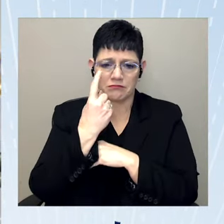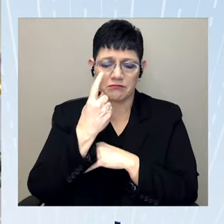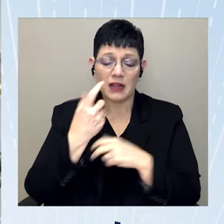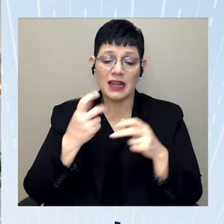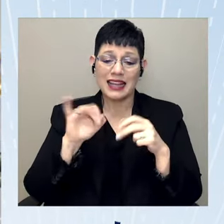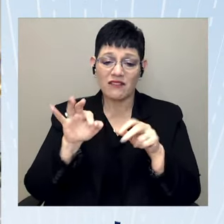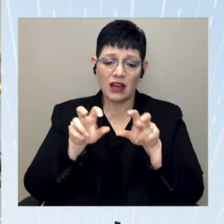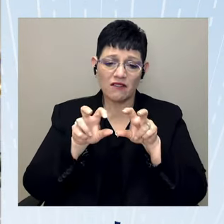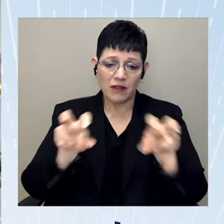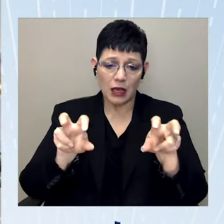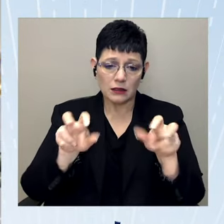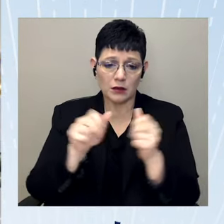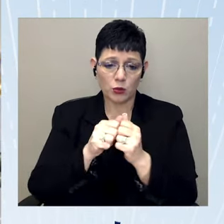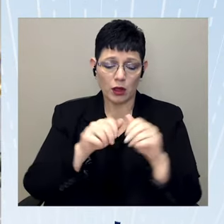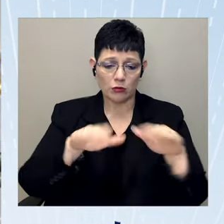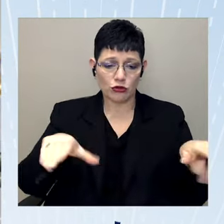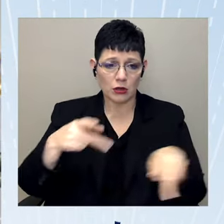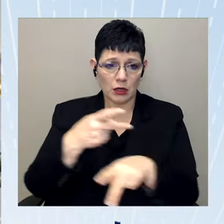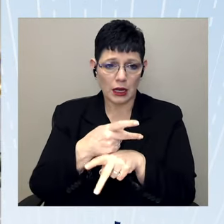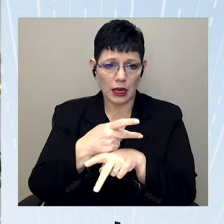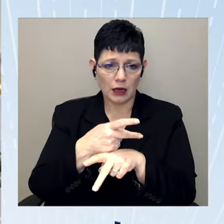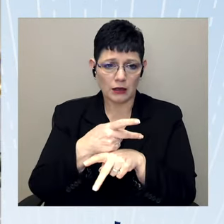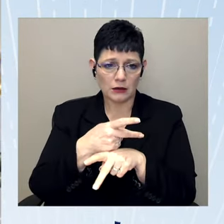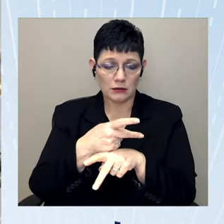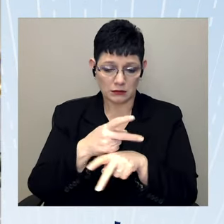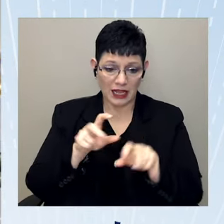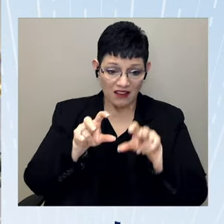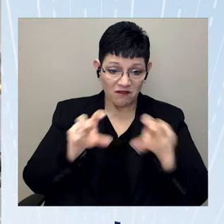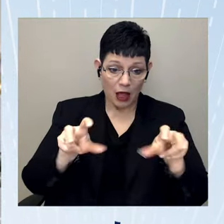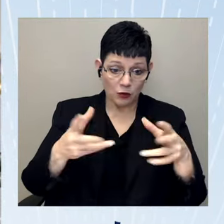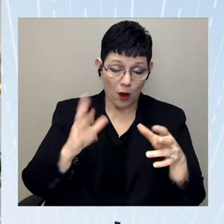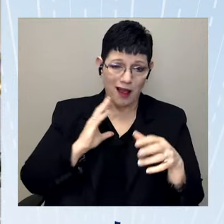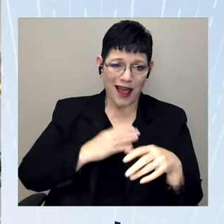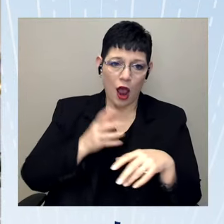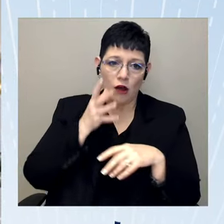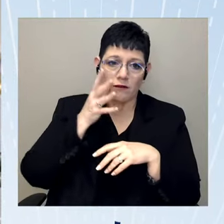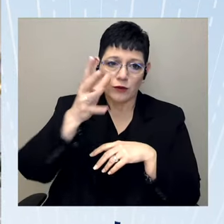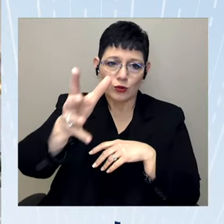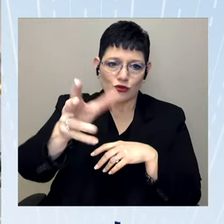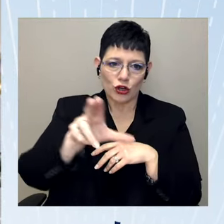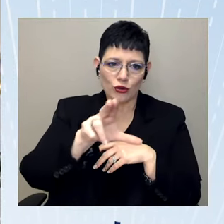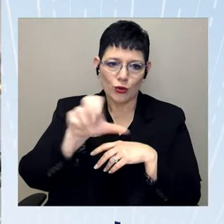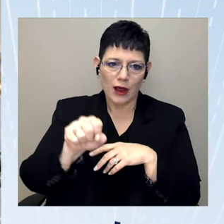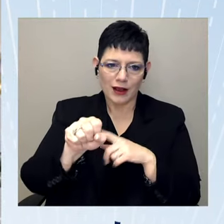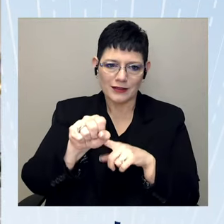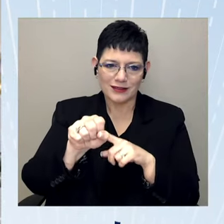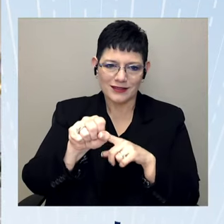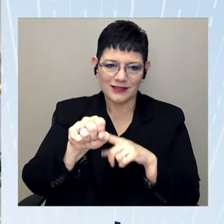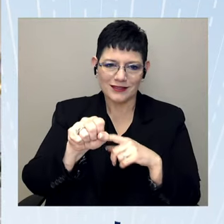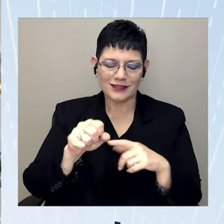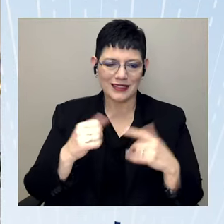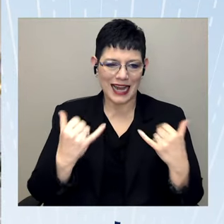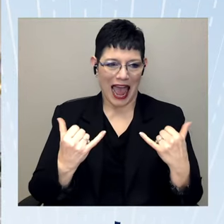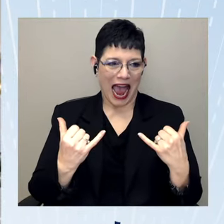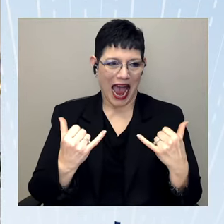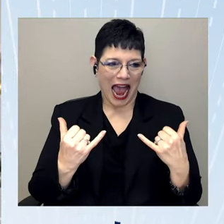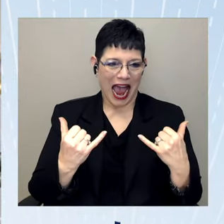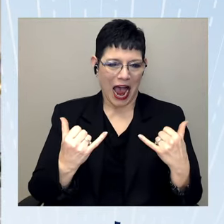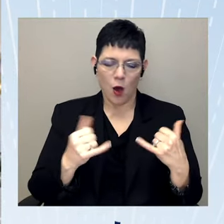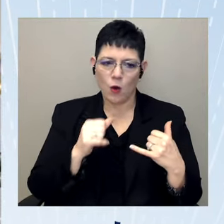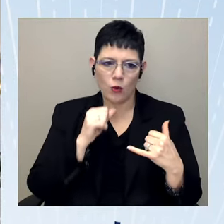an investment in the future of this nation. And the time to act is now.